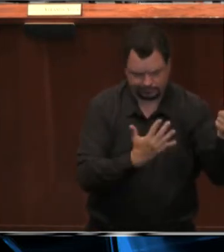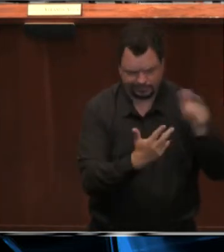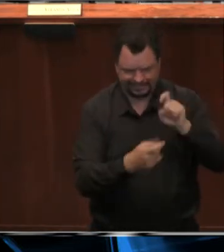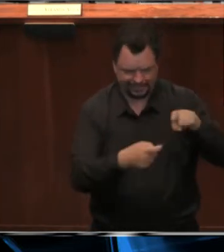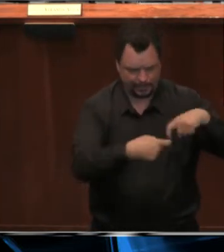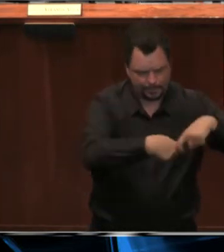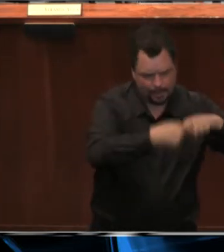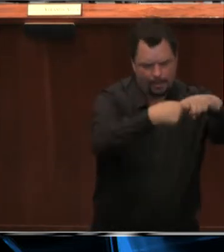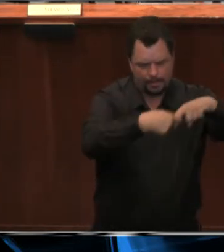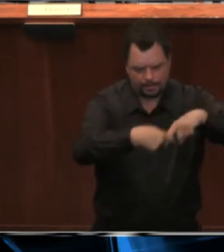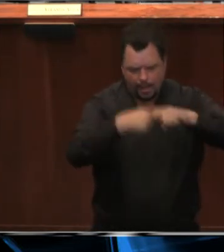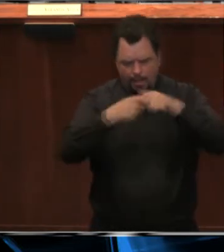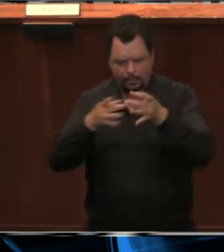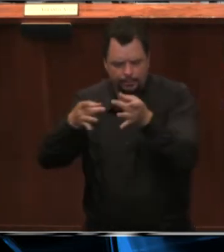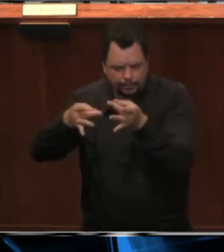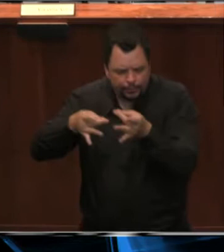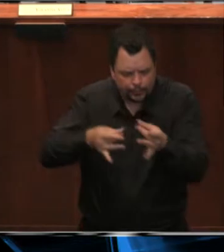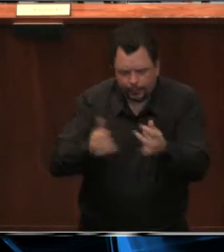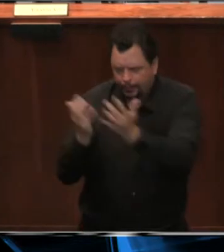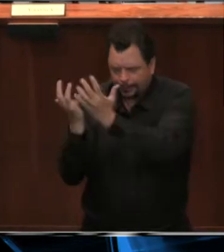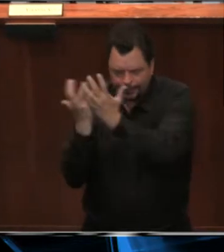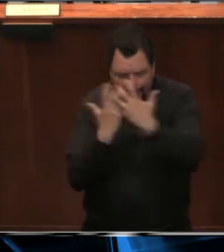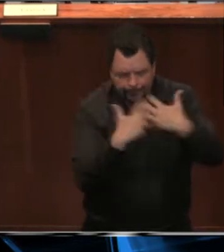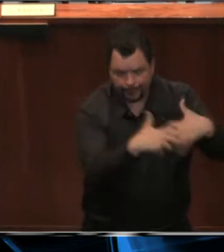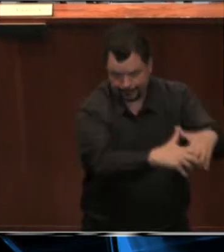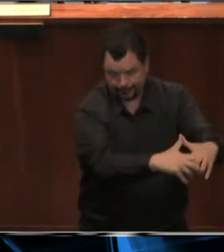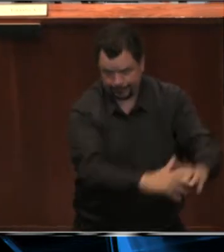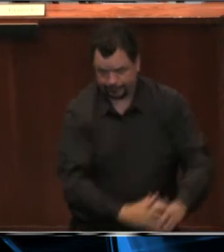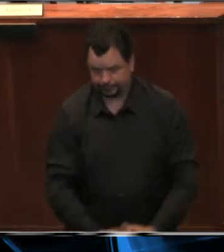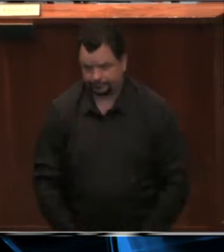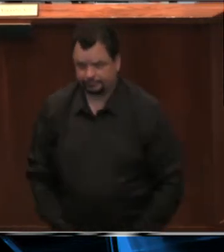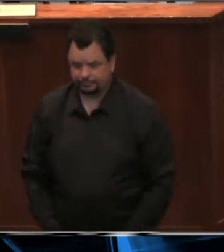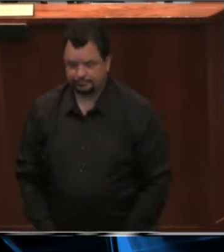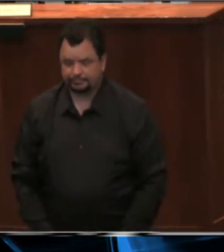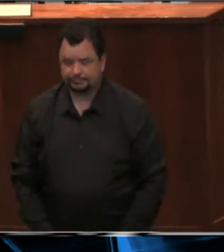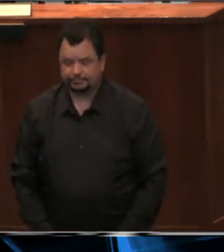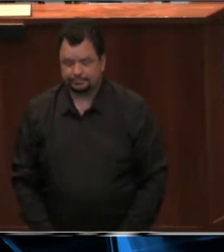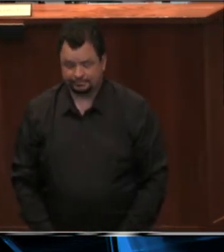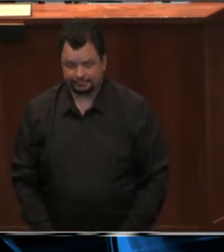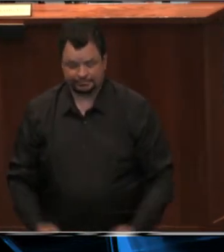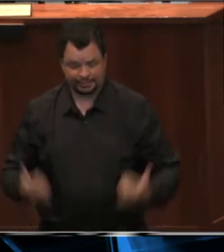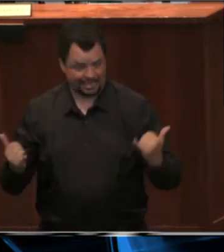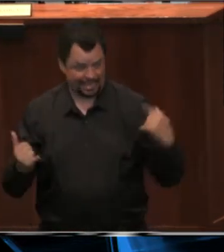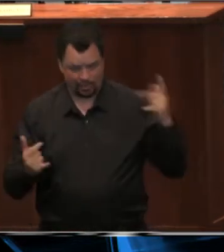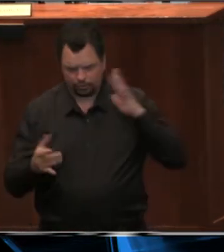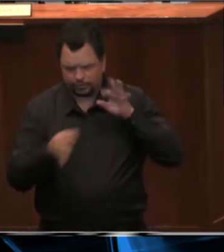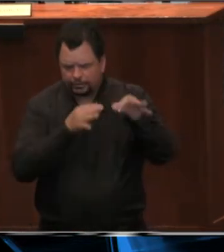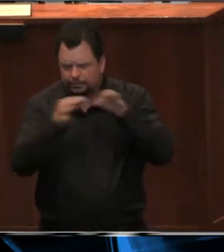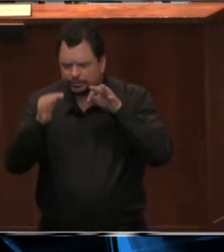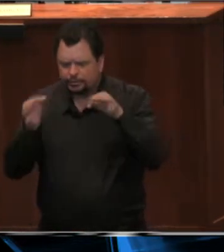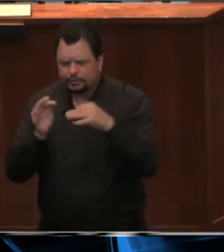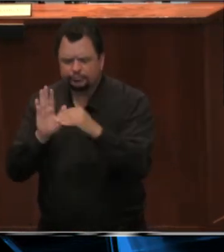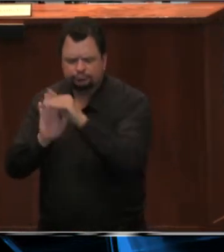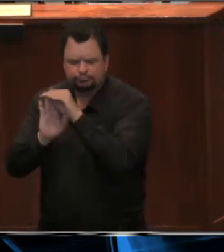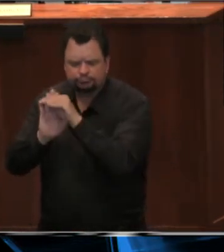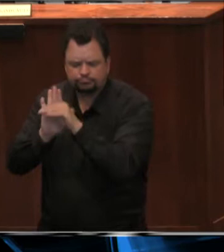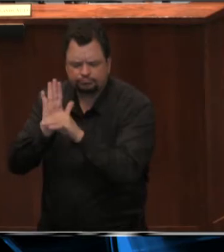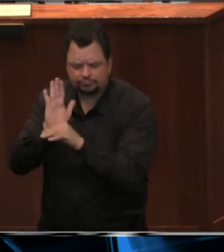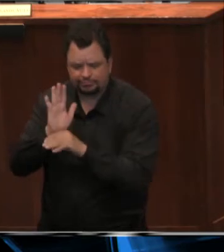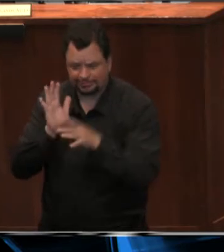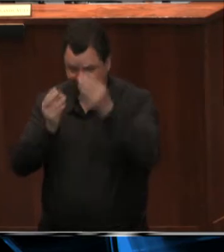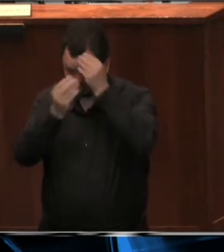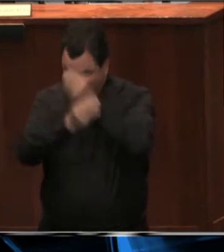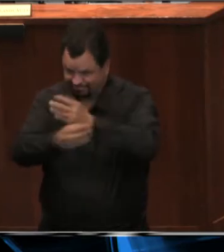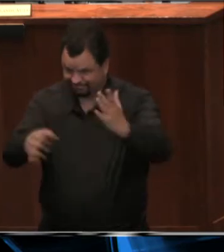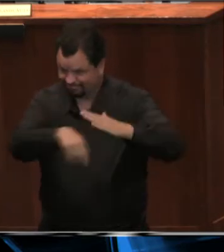the dais, the microphones are a little tricky, so we've got to make sure you see the button there to turn